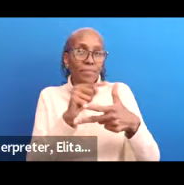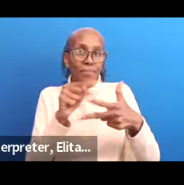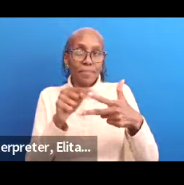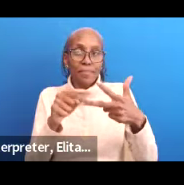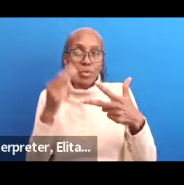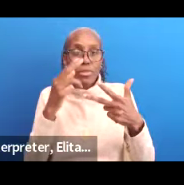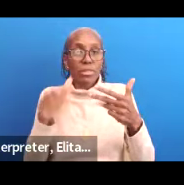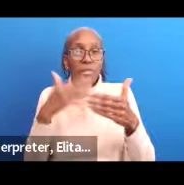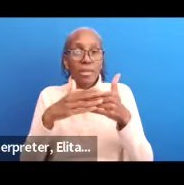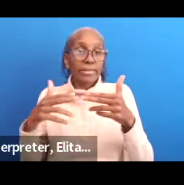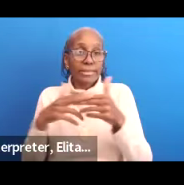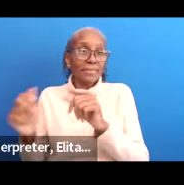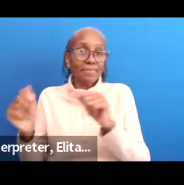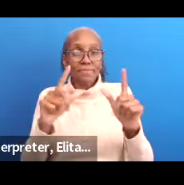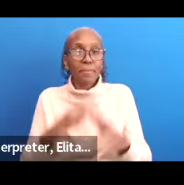Next slide.